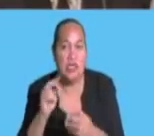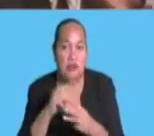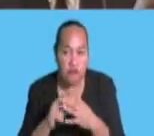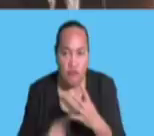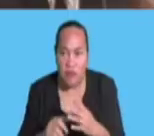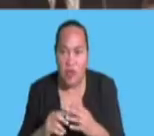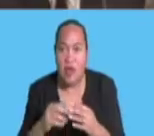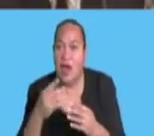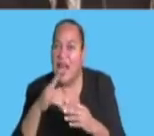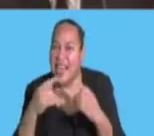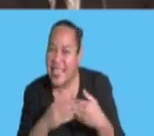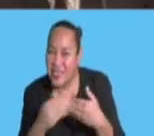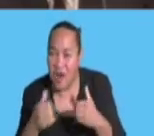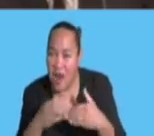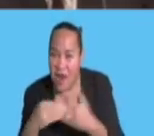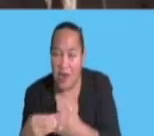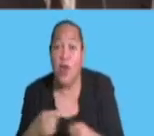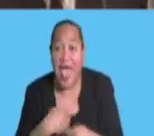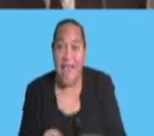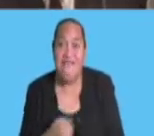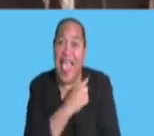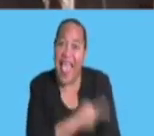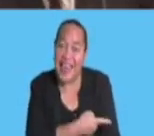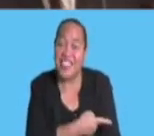leadership, and that's what we have. We have energy,